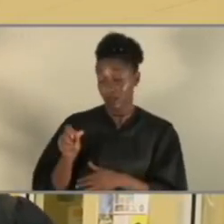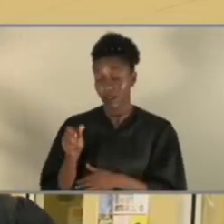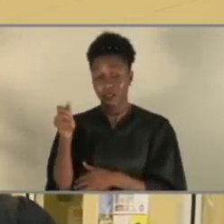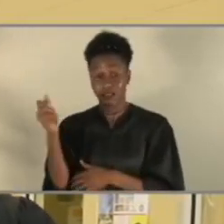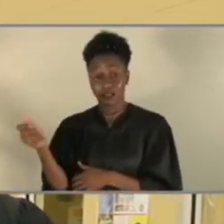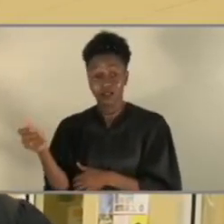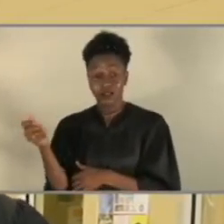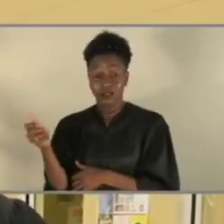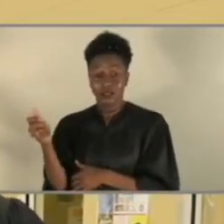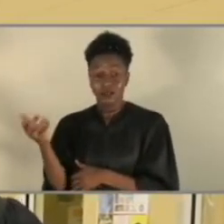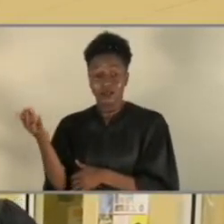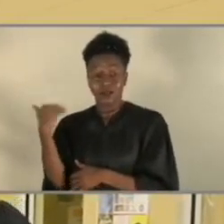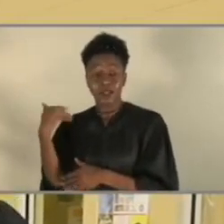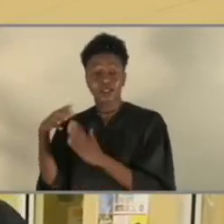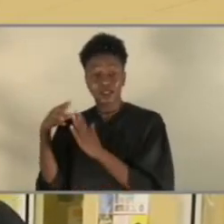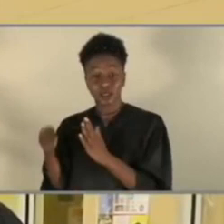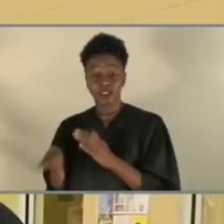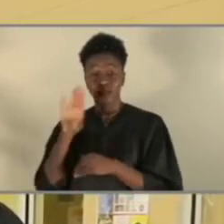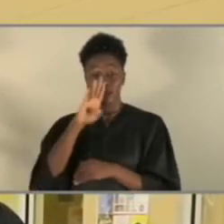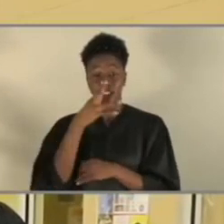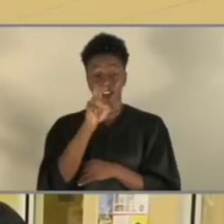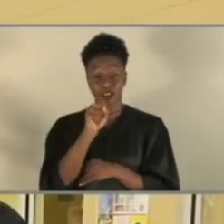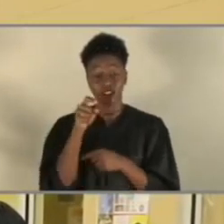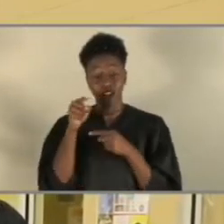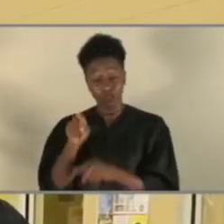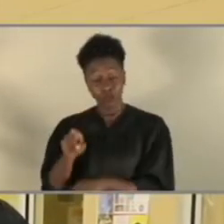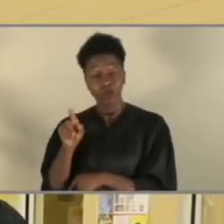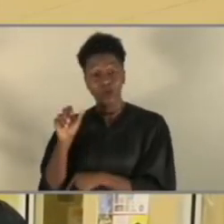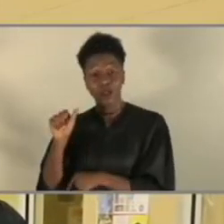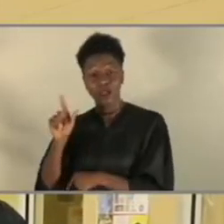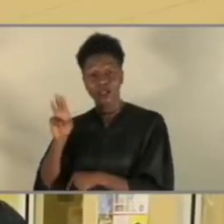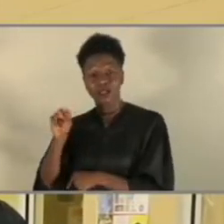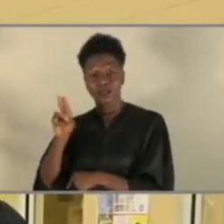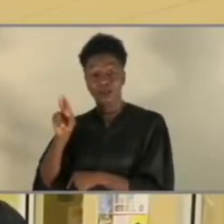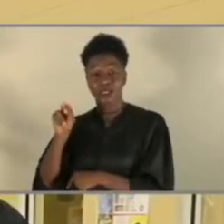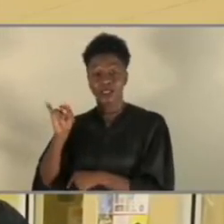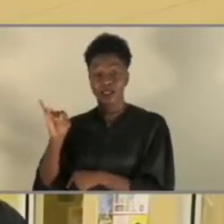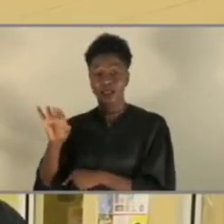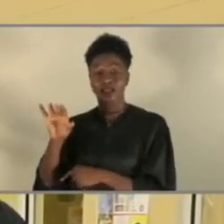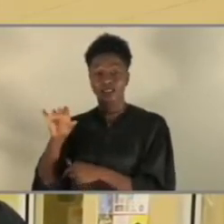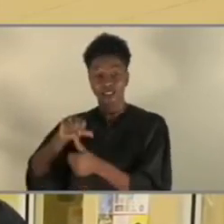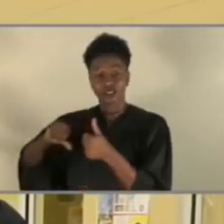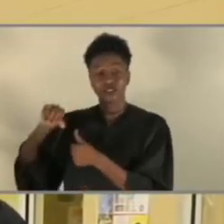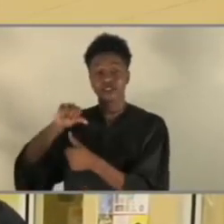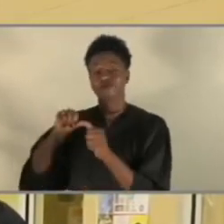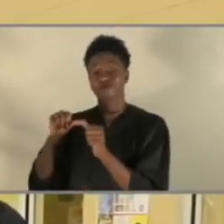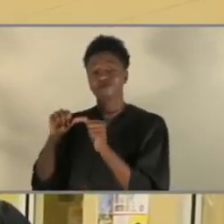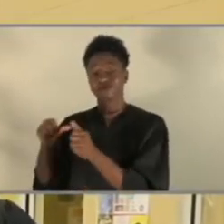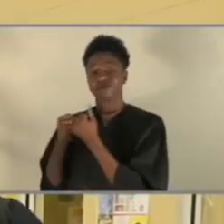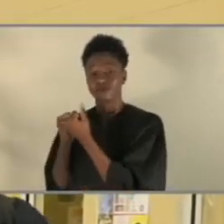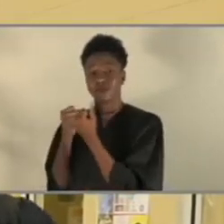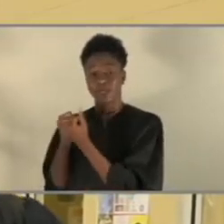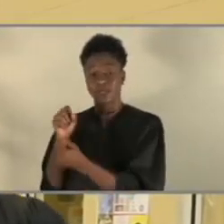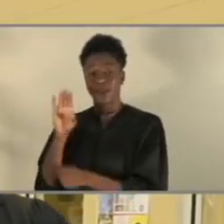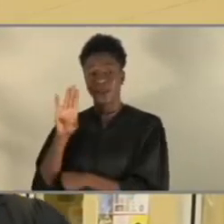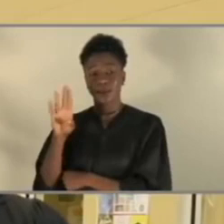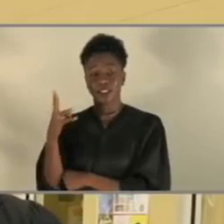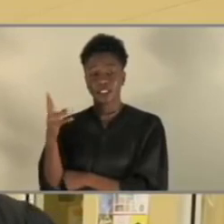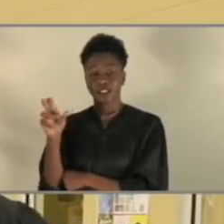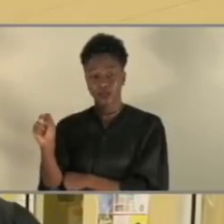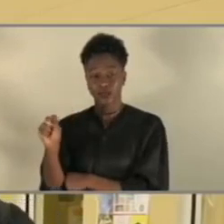Ely Beach High School, and through the Alumni Association, assist in the continued development of Alfred Ely Beach High